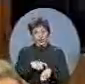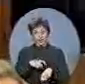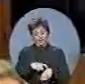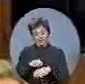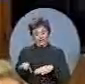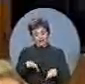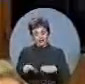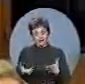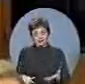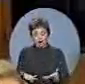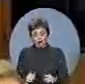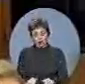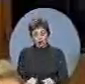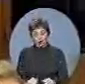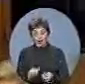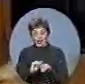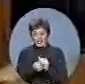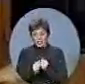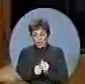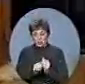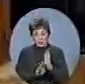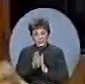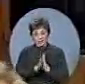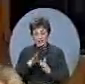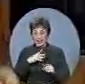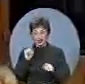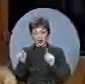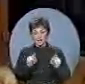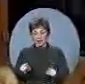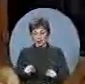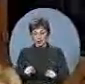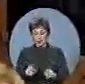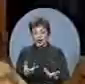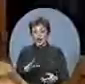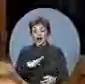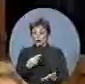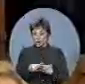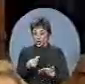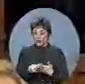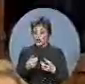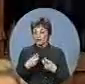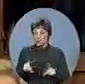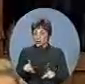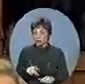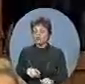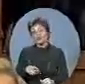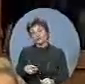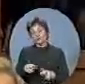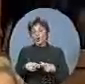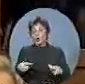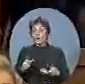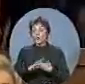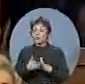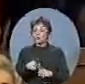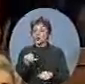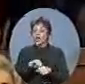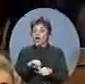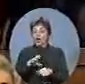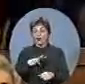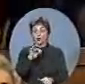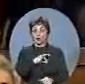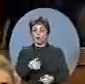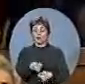It's time to act. The effects of climate change are all over the place. The money's available. The oil companies have